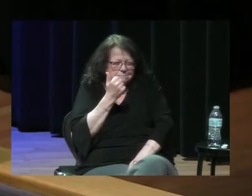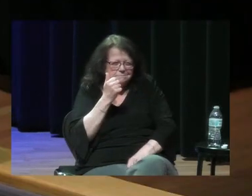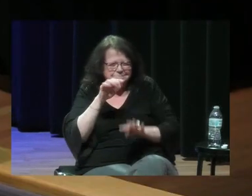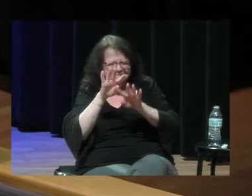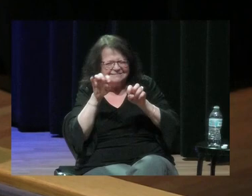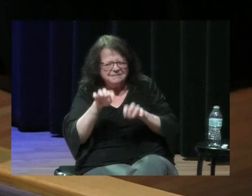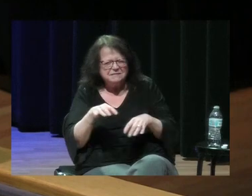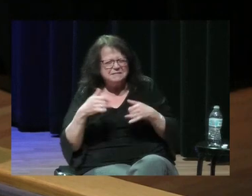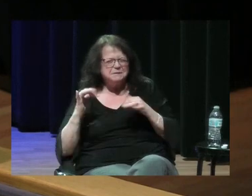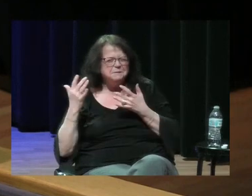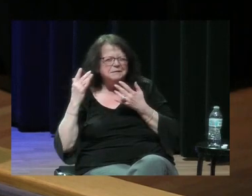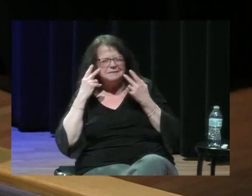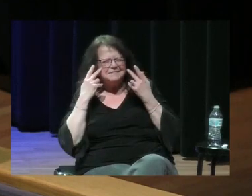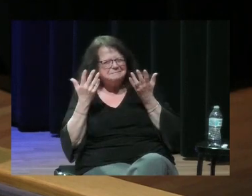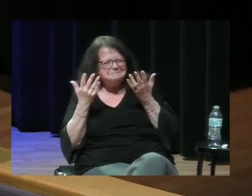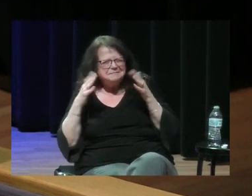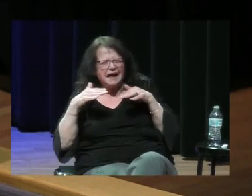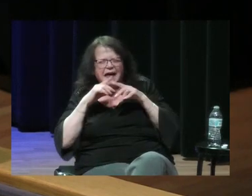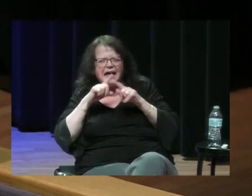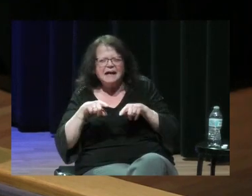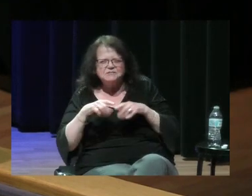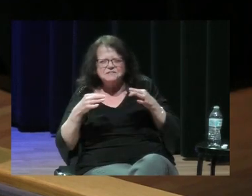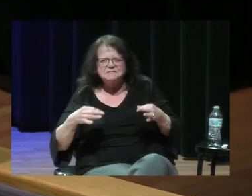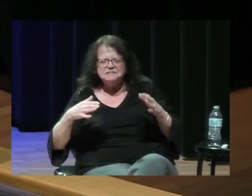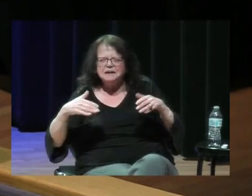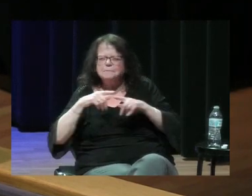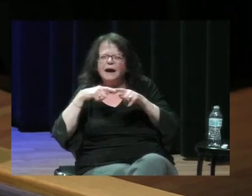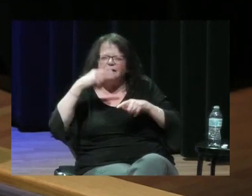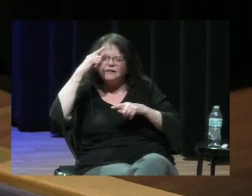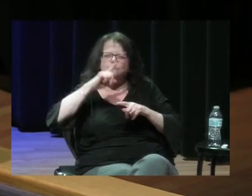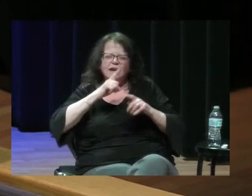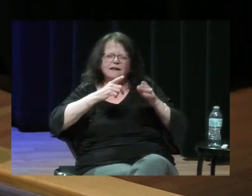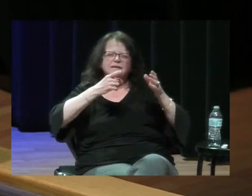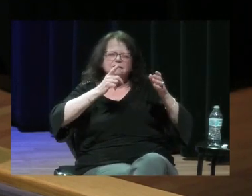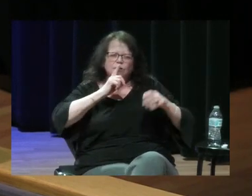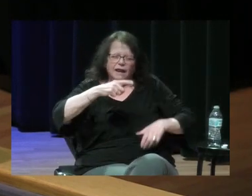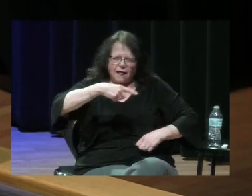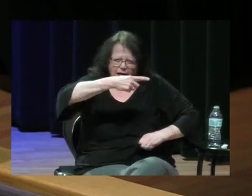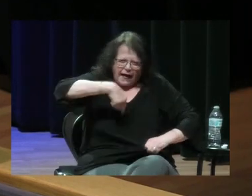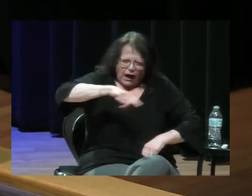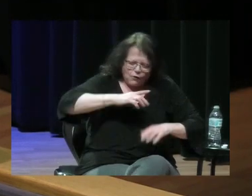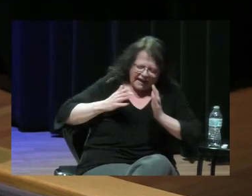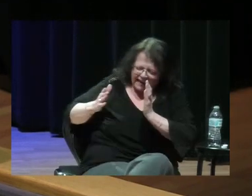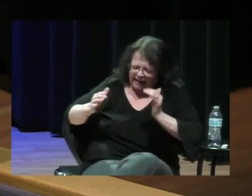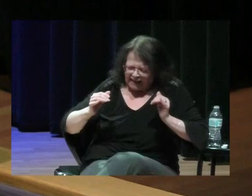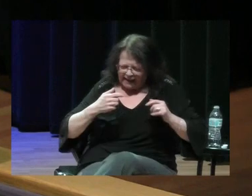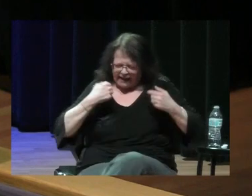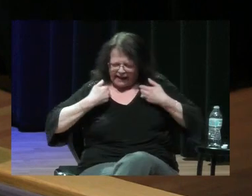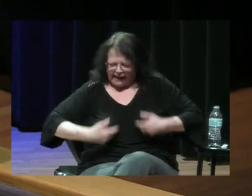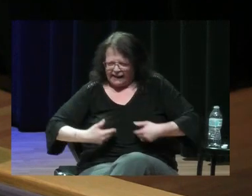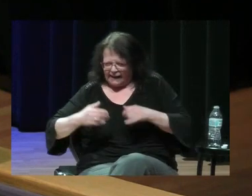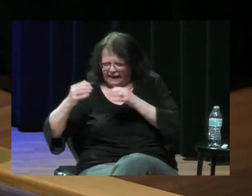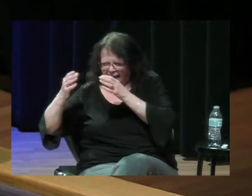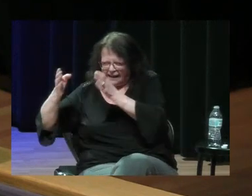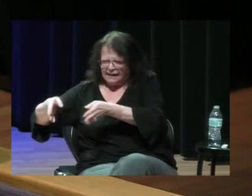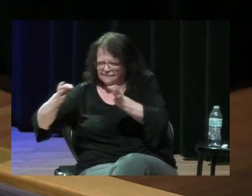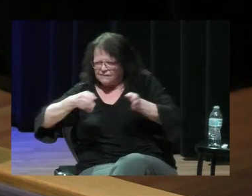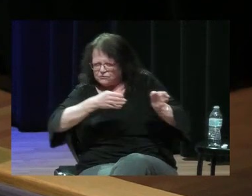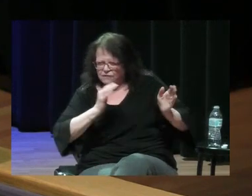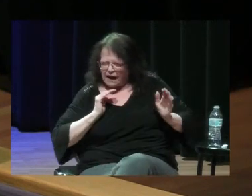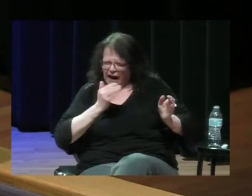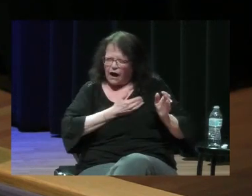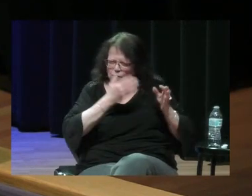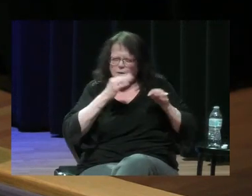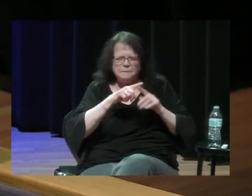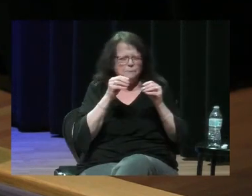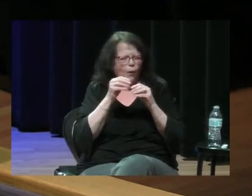But I do think that it has to go beyond just like our individual choices. I think it's really important to think about what we want it to be in our lives, but I think it's also important to think